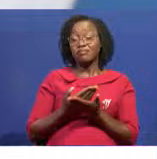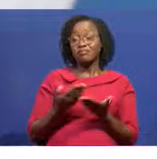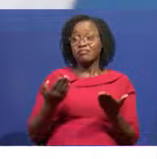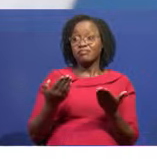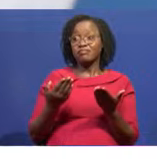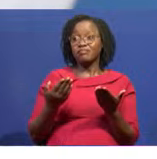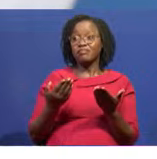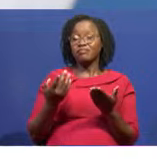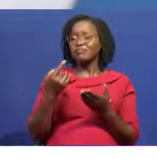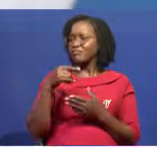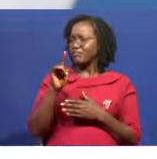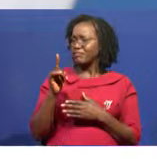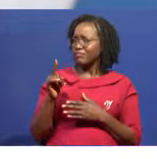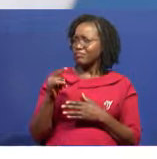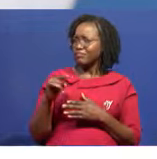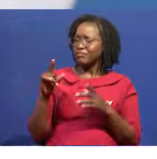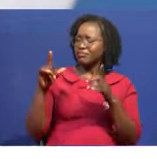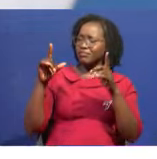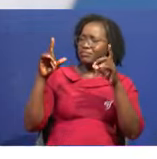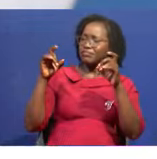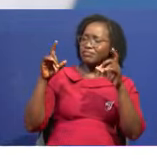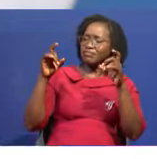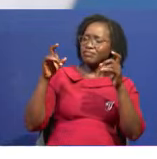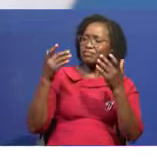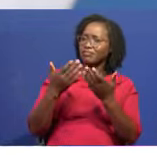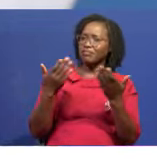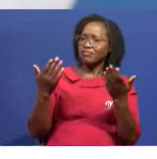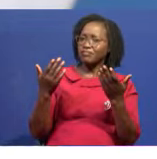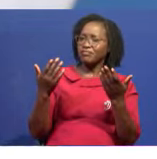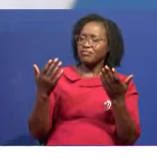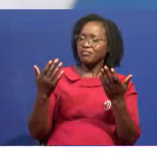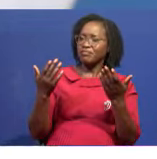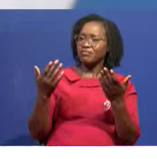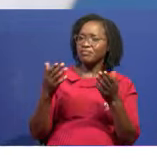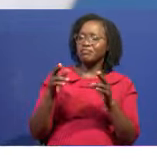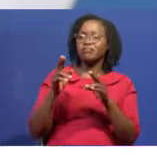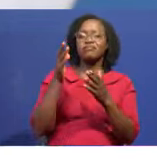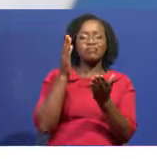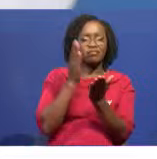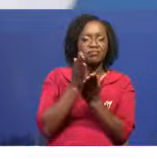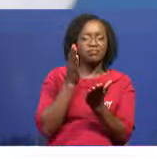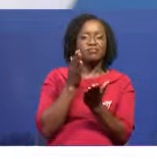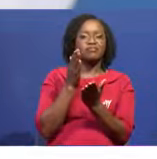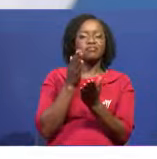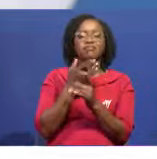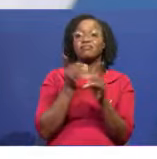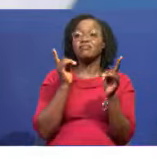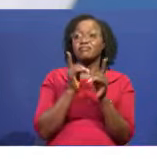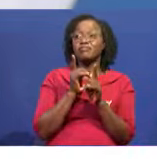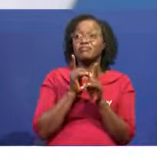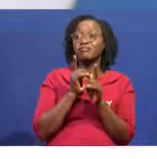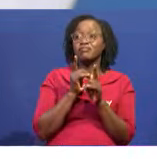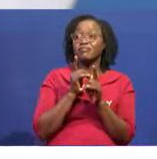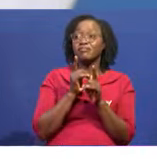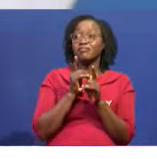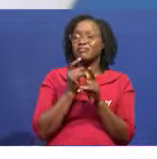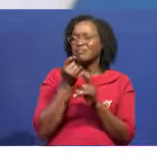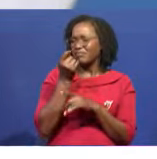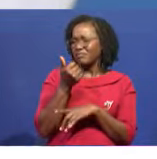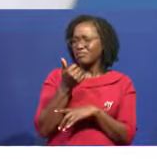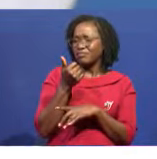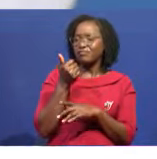actually giving the correct picture of the things as they are on the ground. But you will see quite a